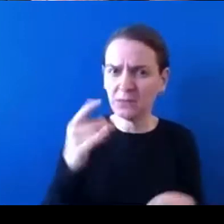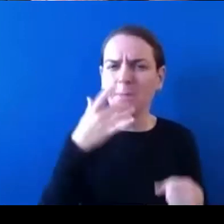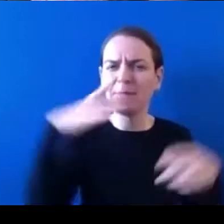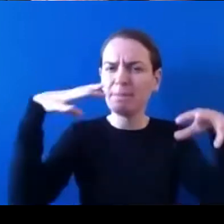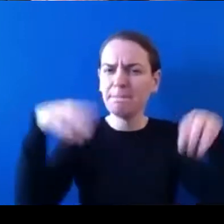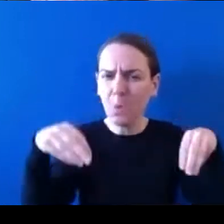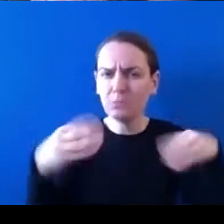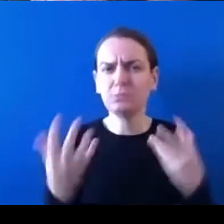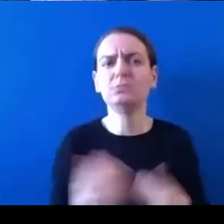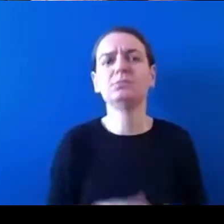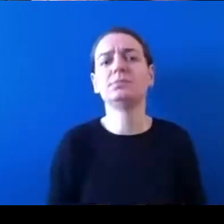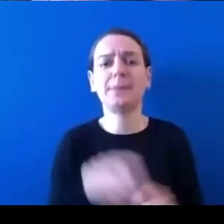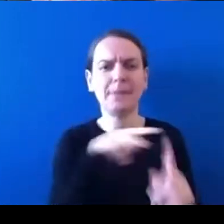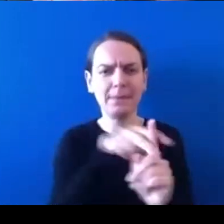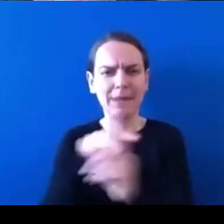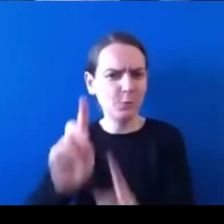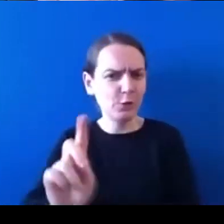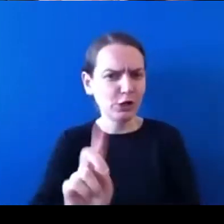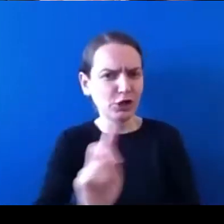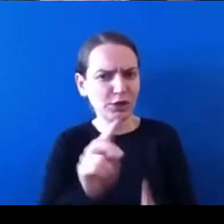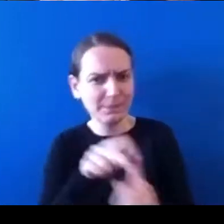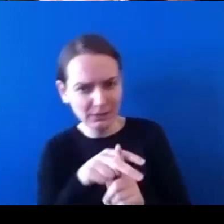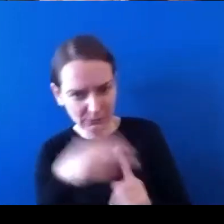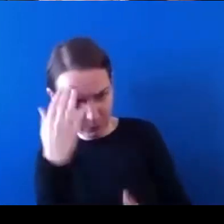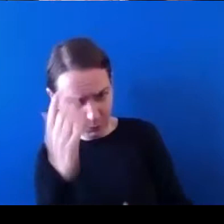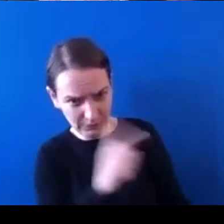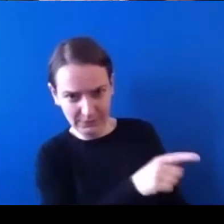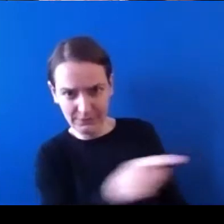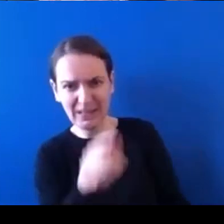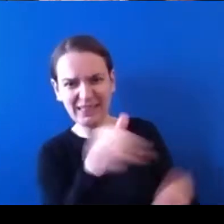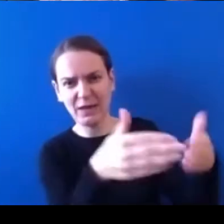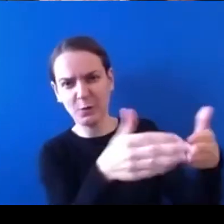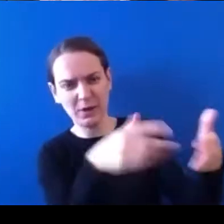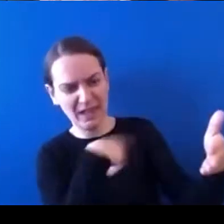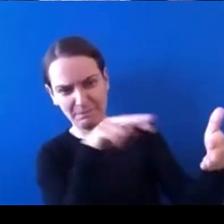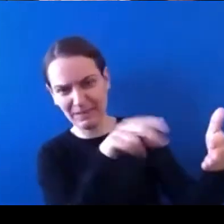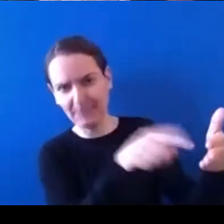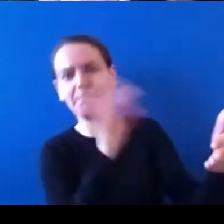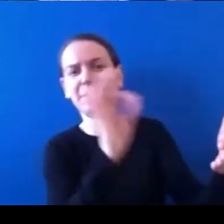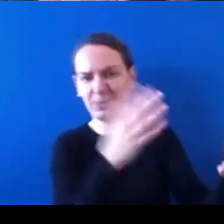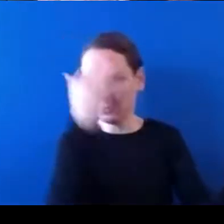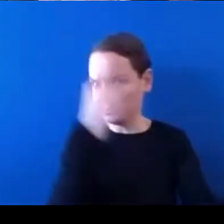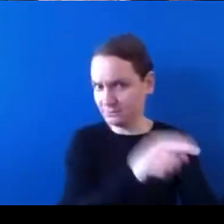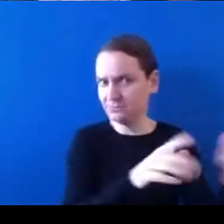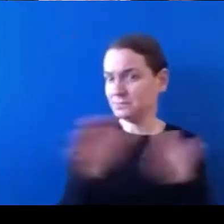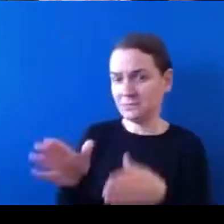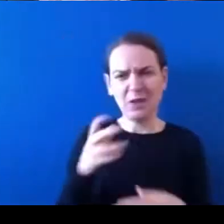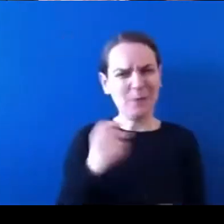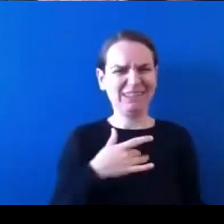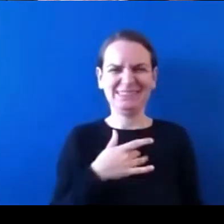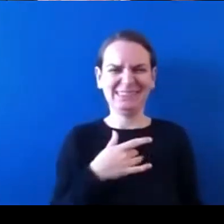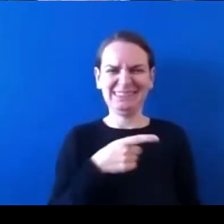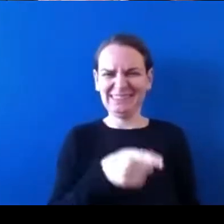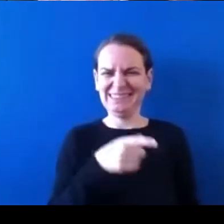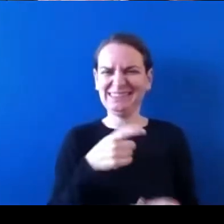see how many plugs are you going to need for all your equipment or additional lighting. What's the desk